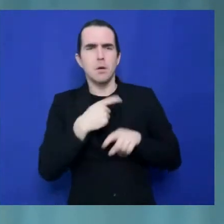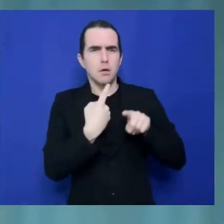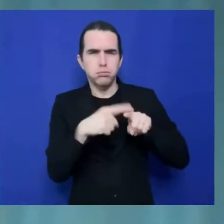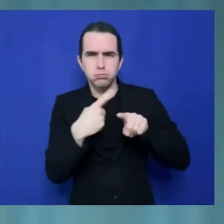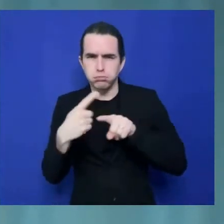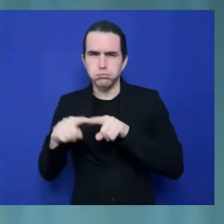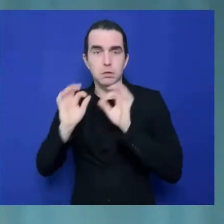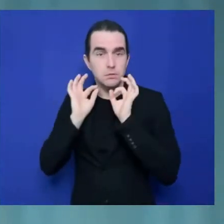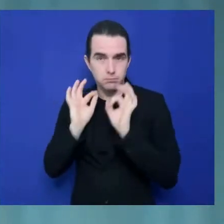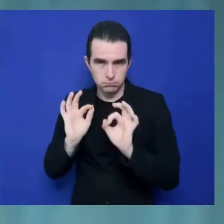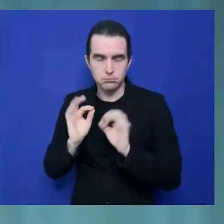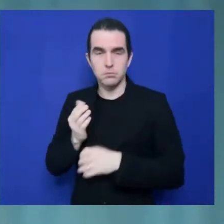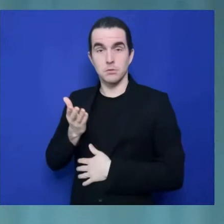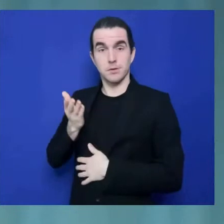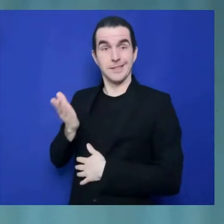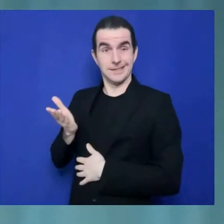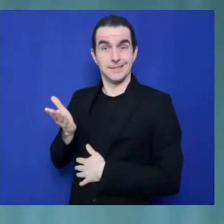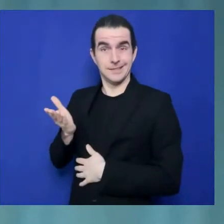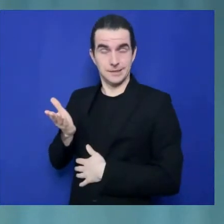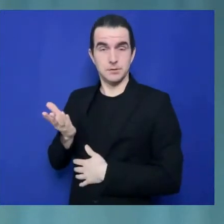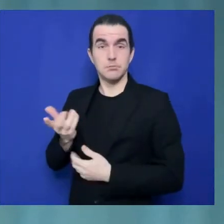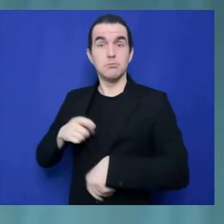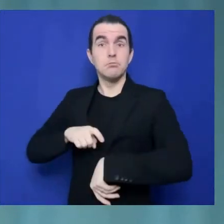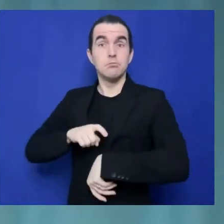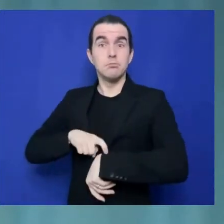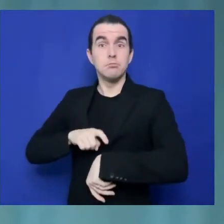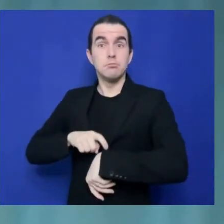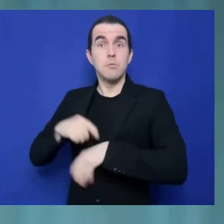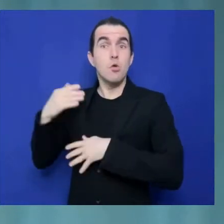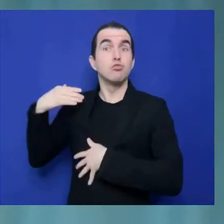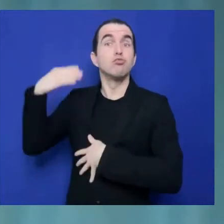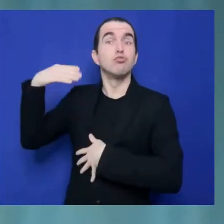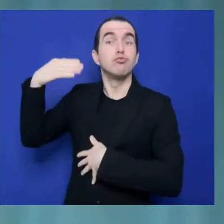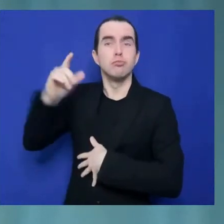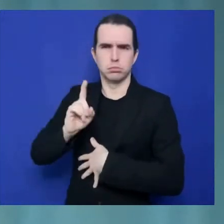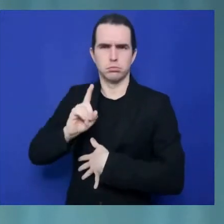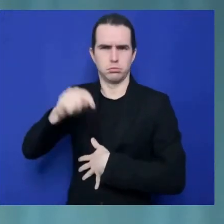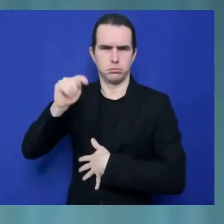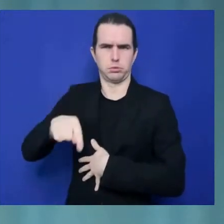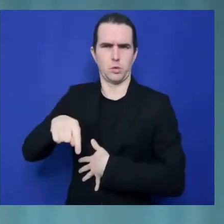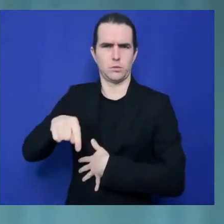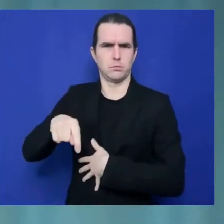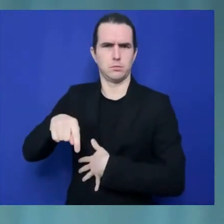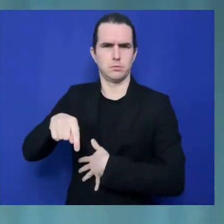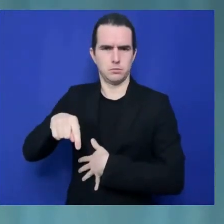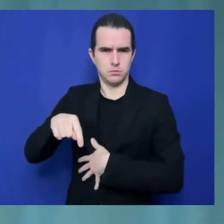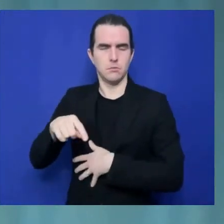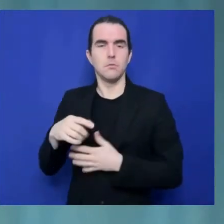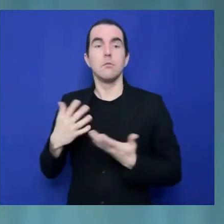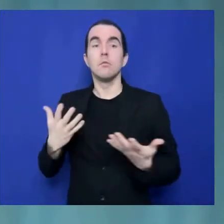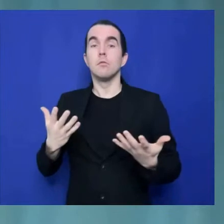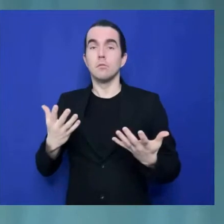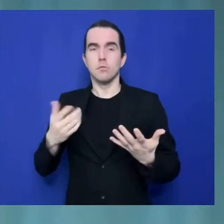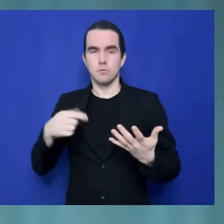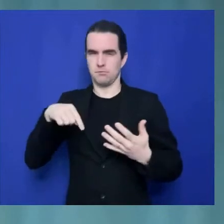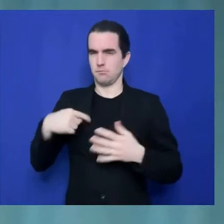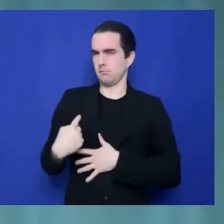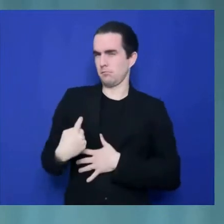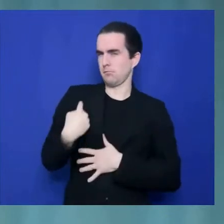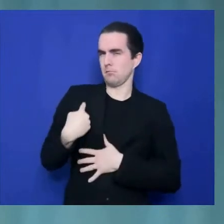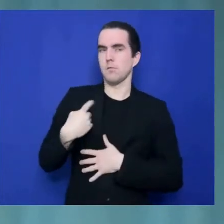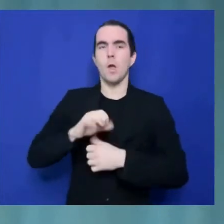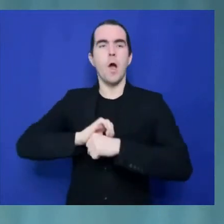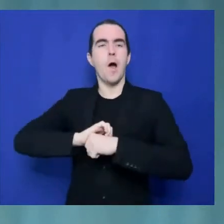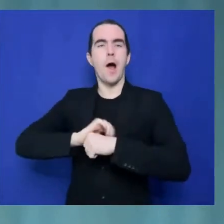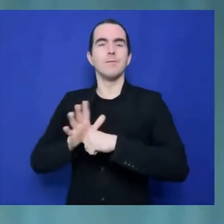facing exceptional barriers, it has only added to the challenge. According to the World Health Organization, people with disabilities are often